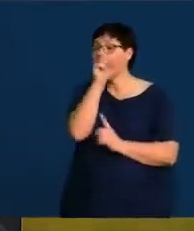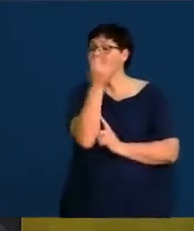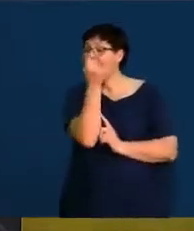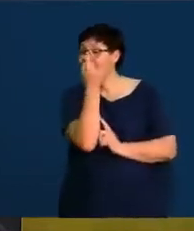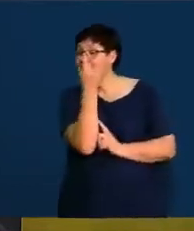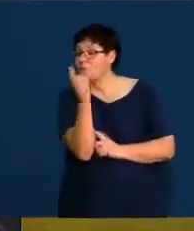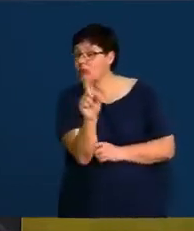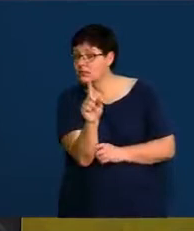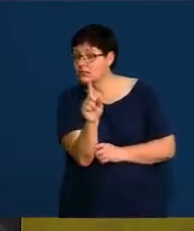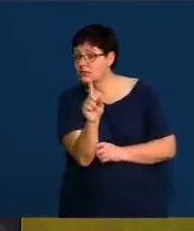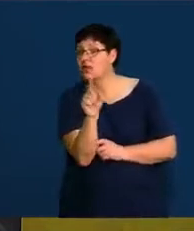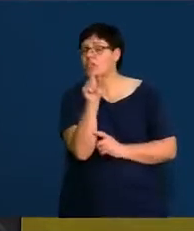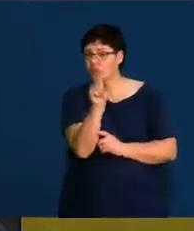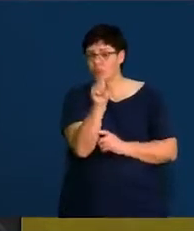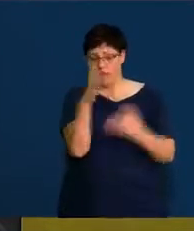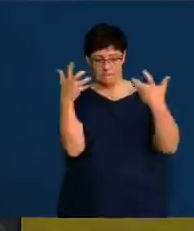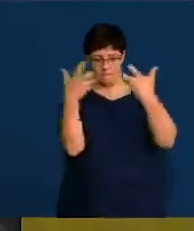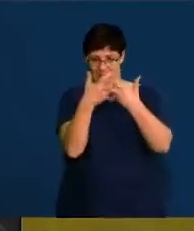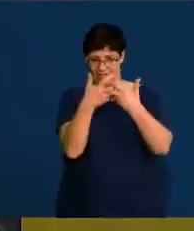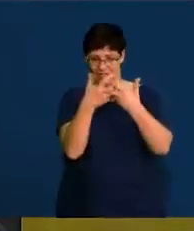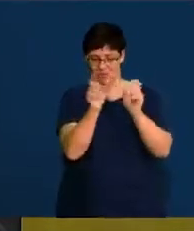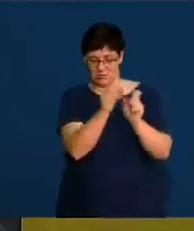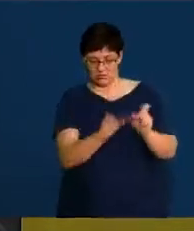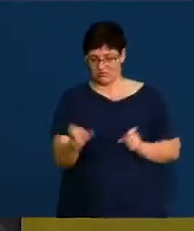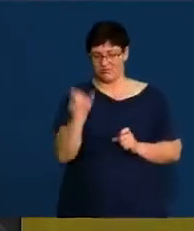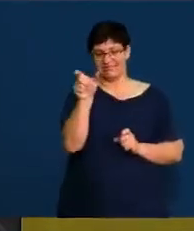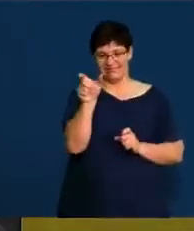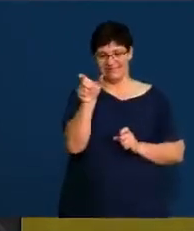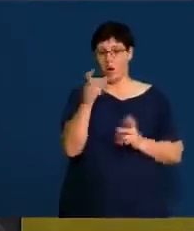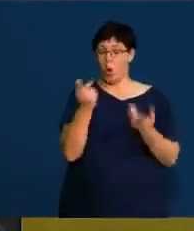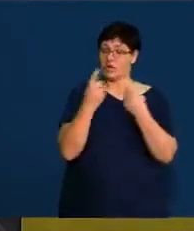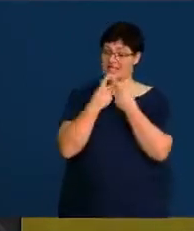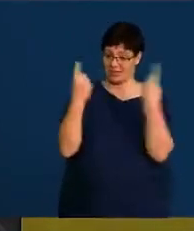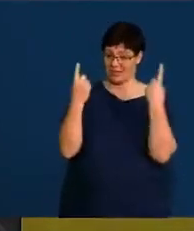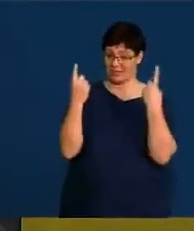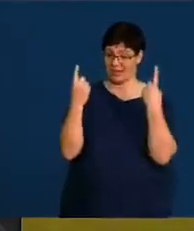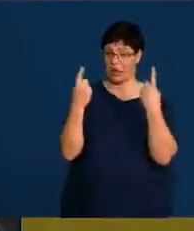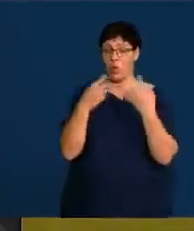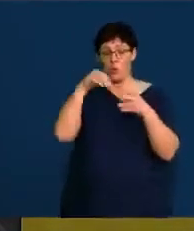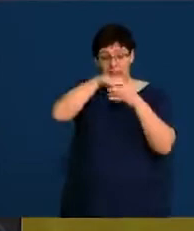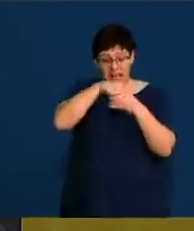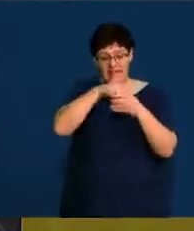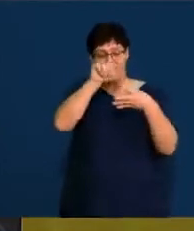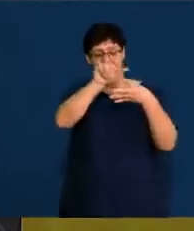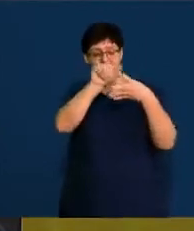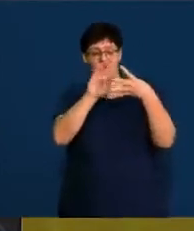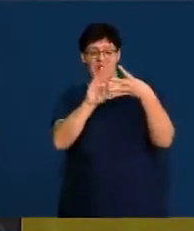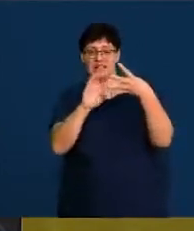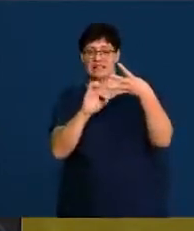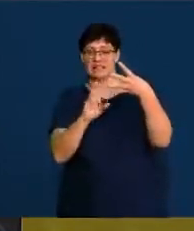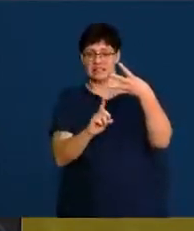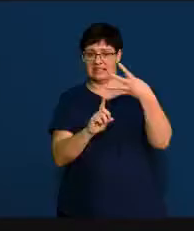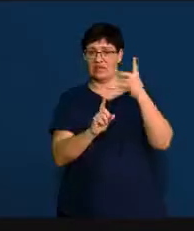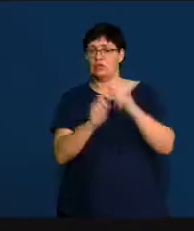is you need to match the correct word or statement in A, B, C, or D to the